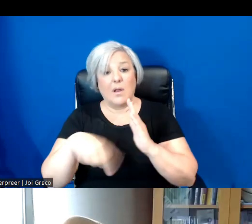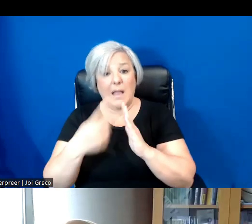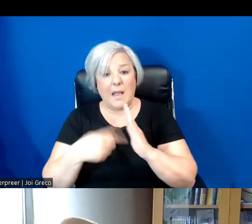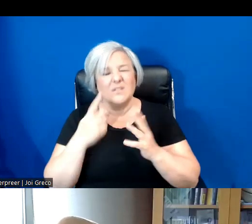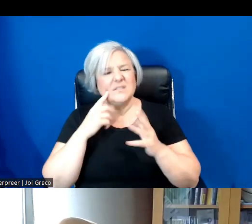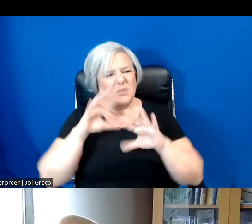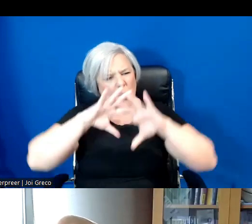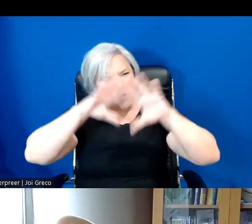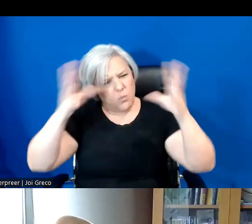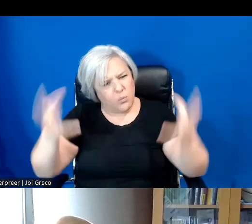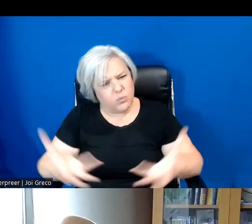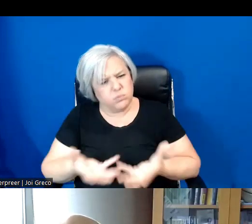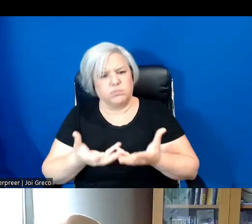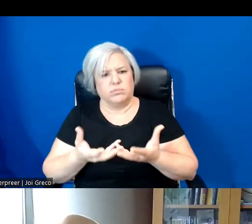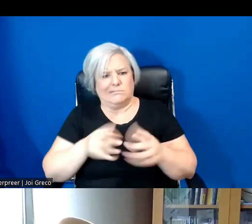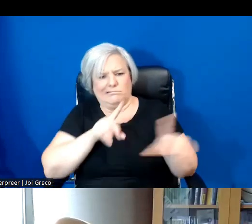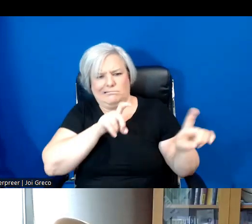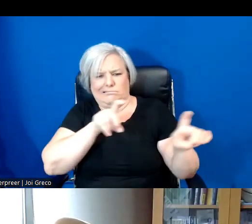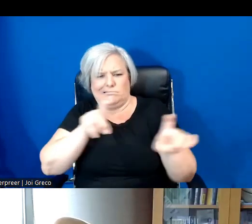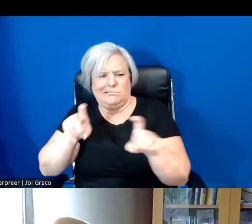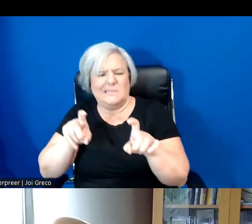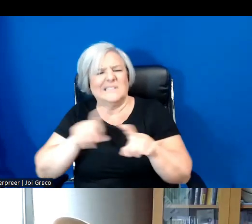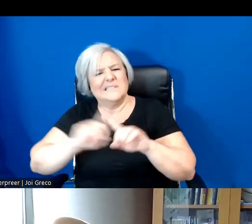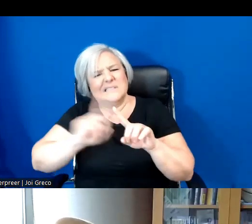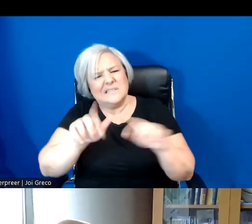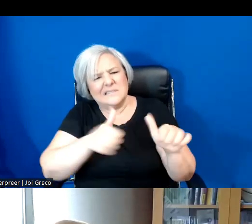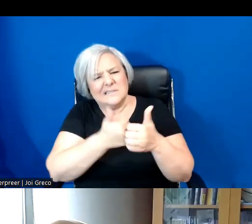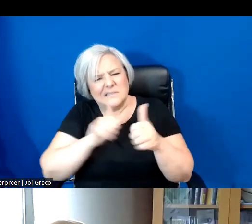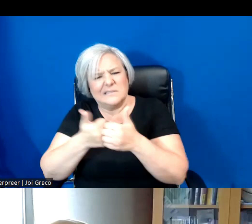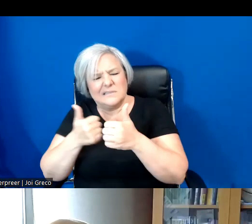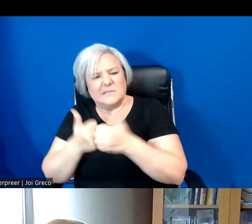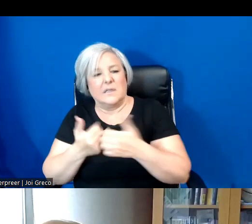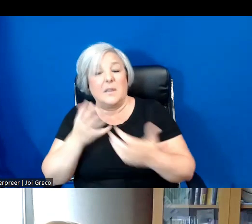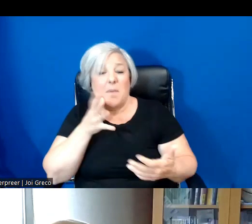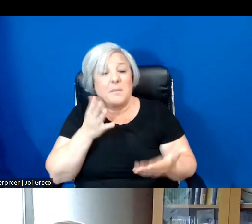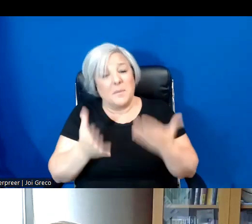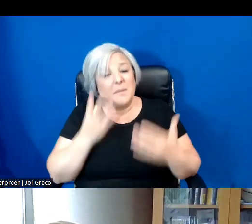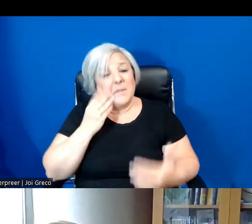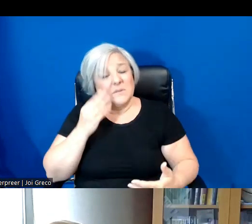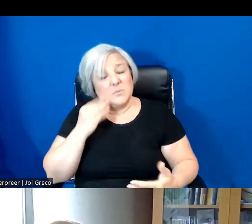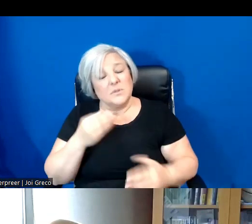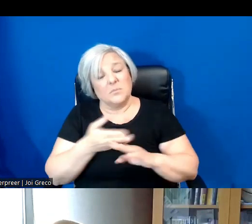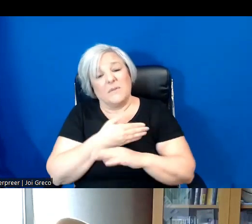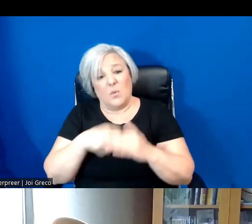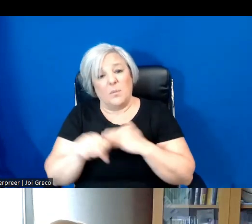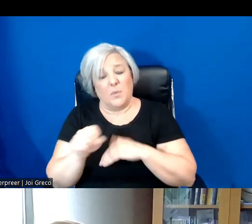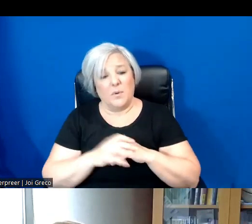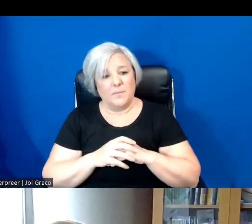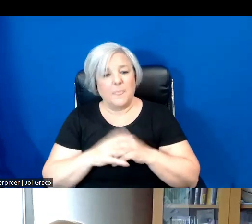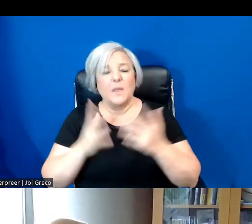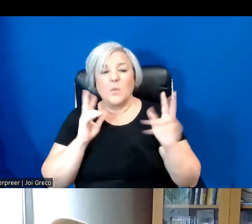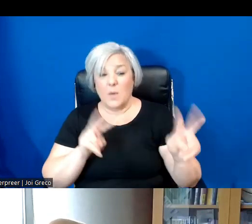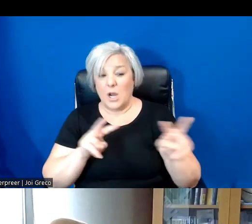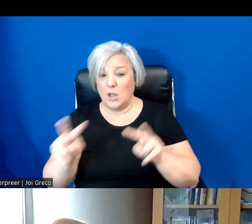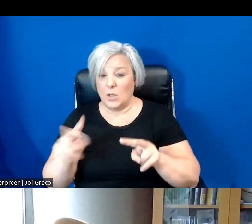it's a pretty comprehensive list of household challenges that the mother may have experienced prior to that kid being born. We want to look at these